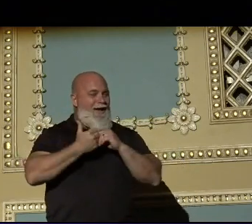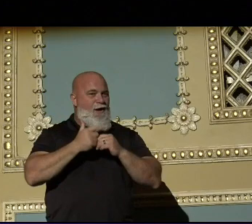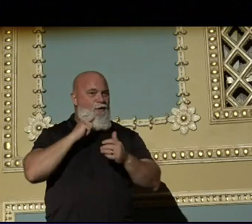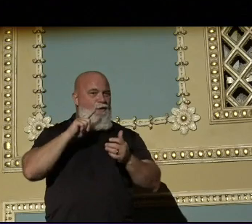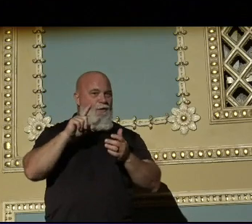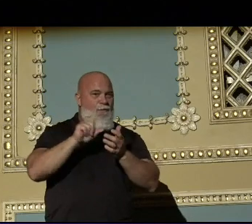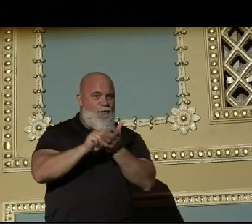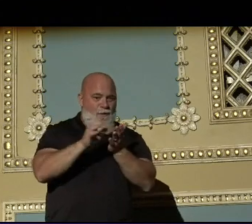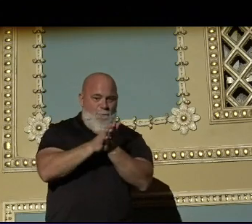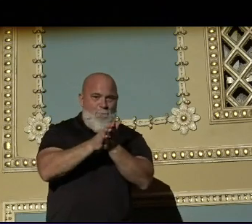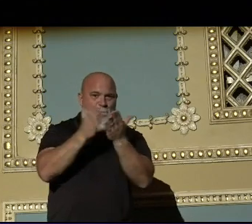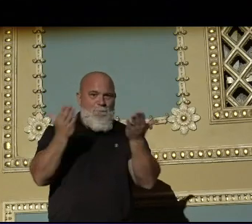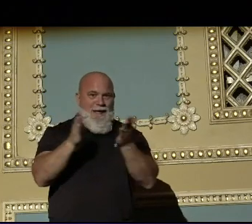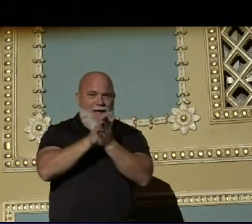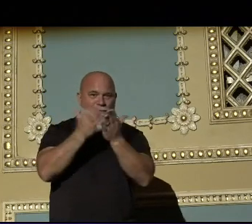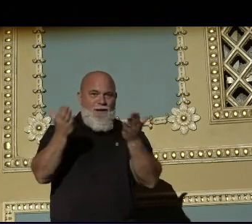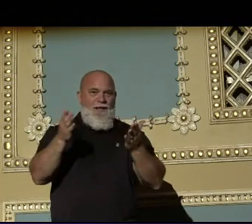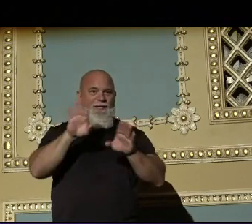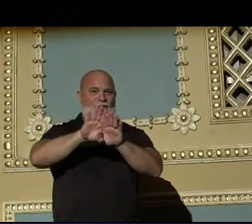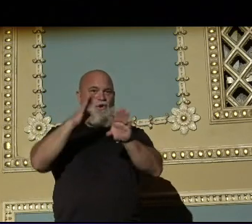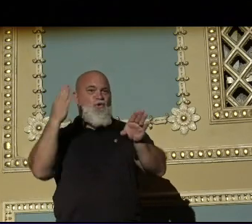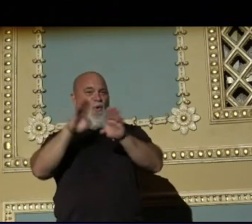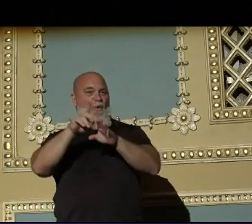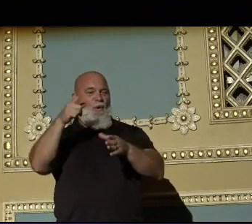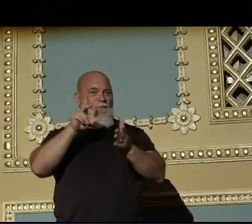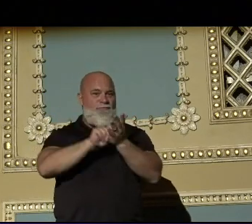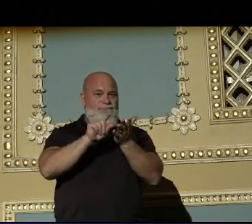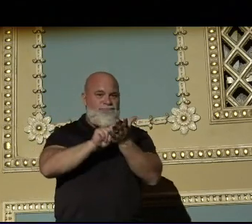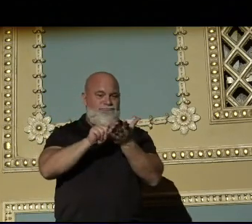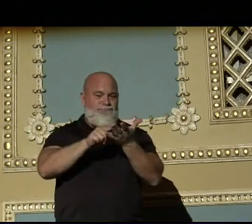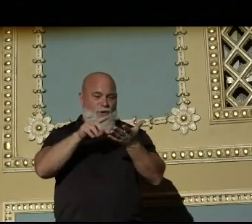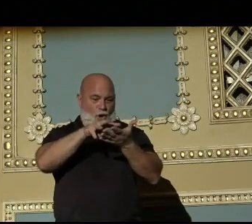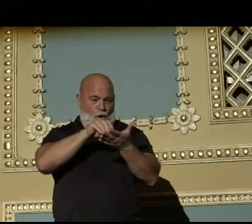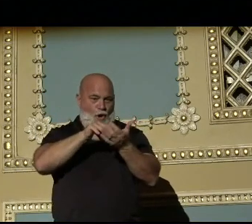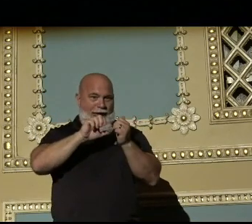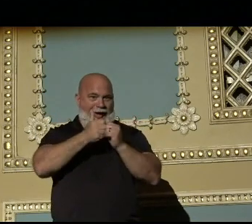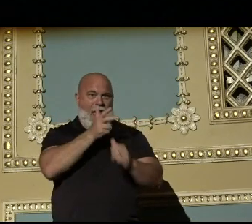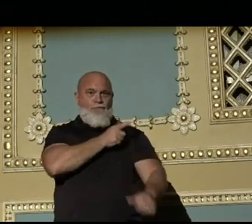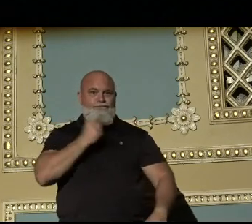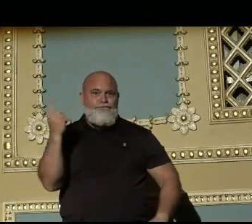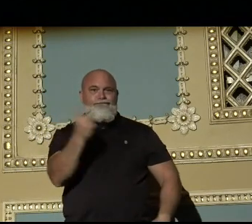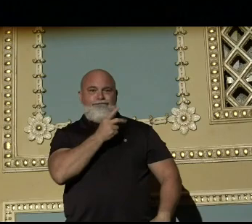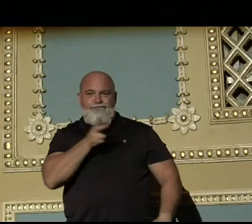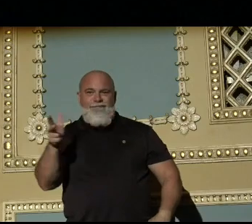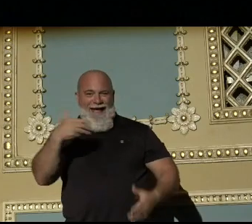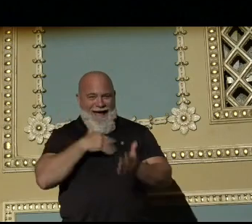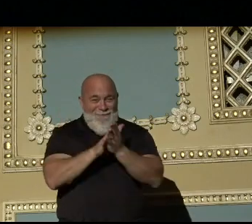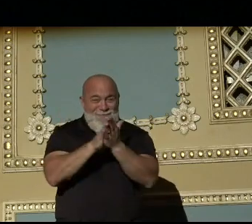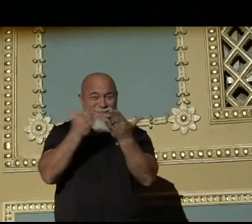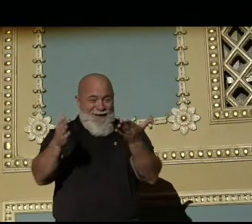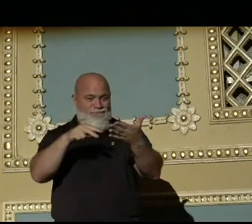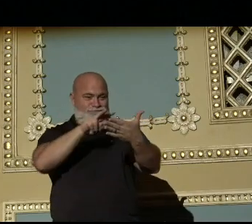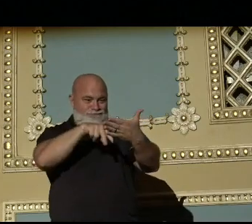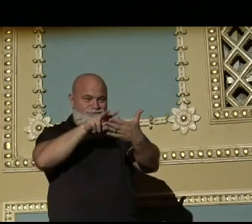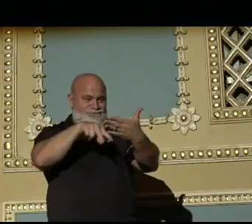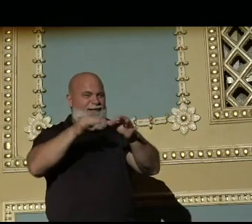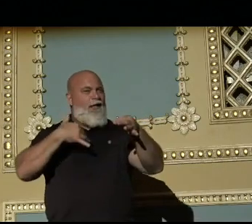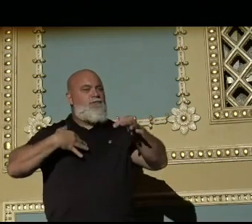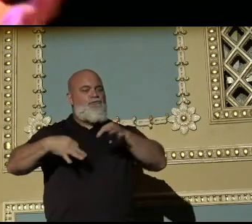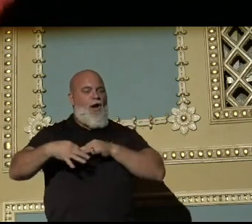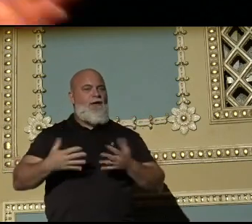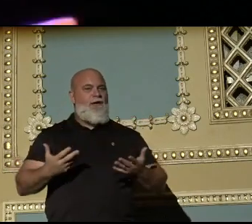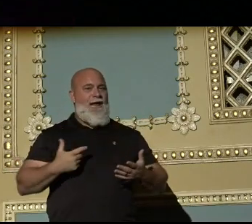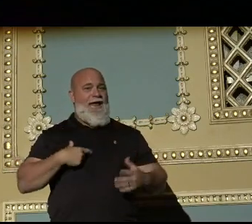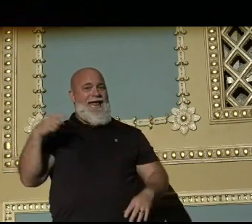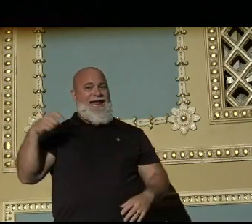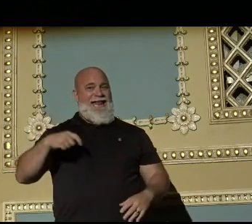that they had at the door for when people left on how to properly drive in them, like an instruction form. And I thought, well, we need these